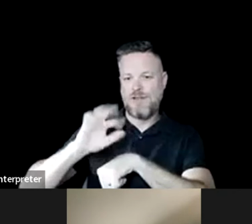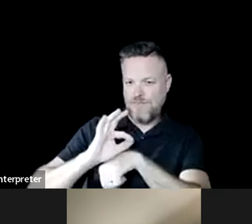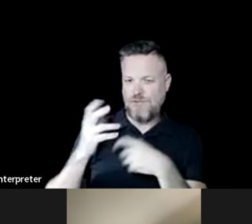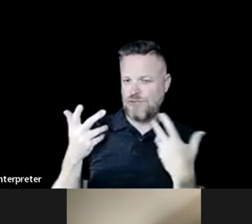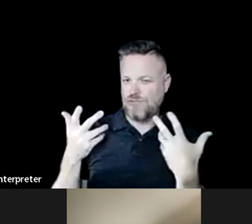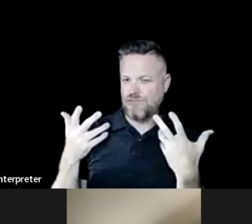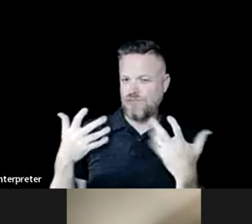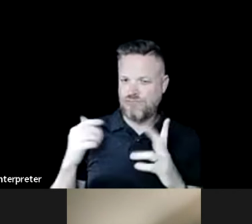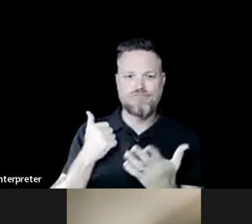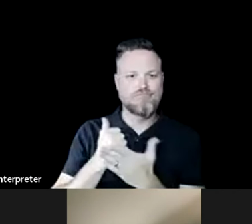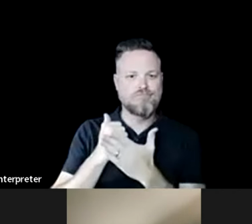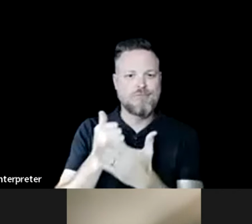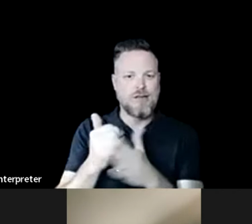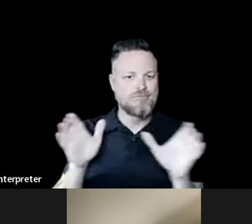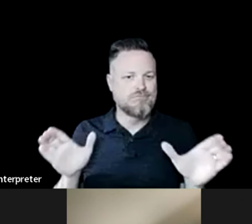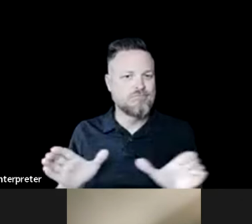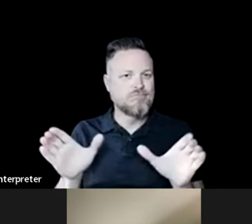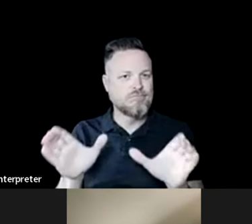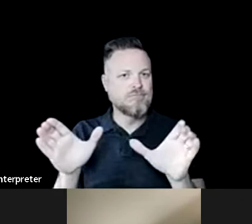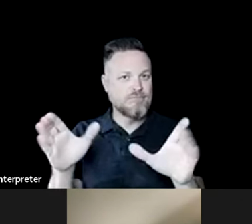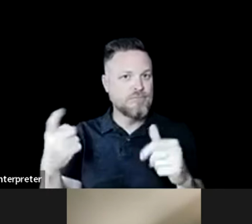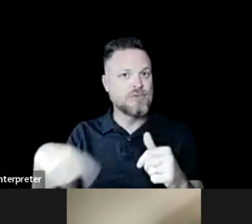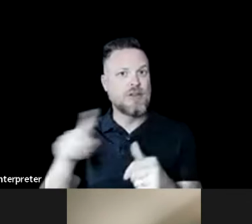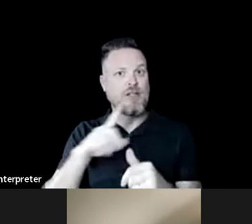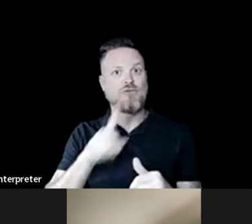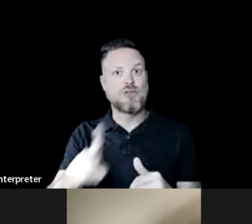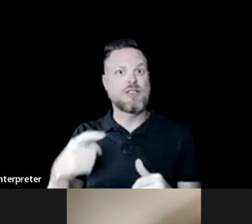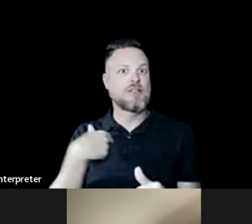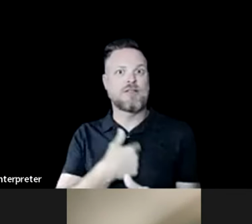to help to propel some of the much needed